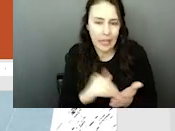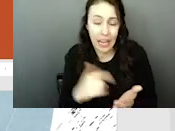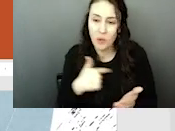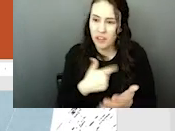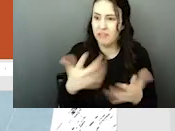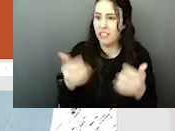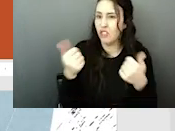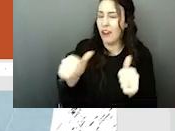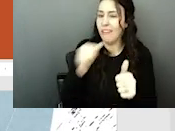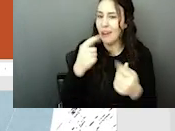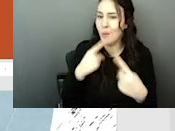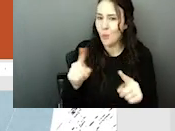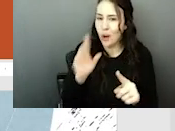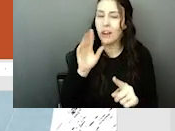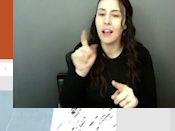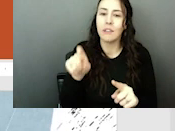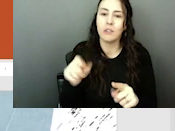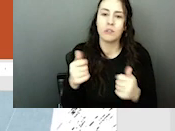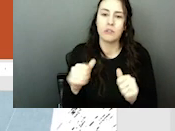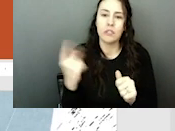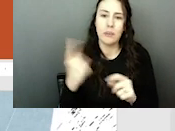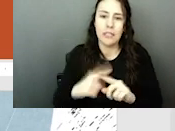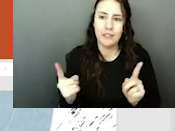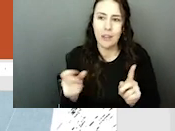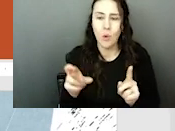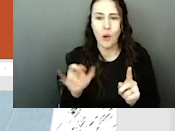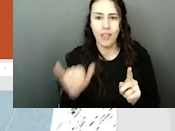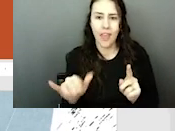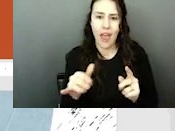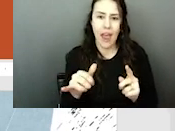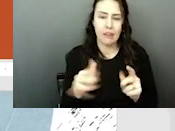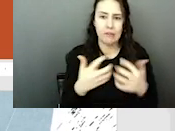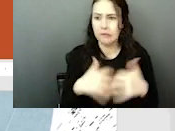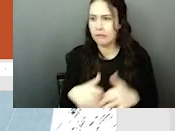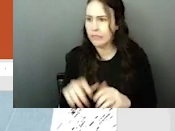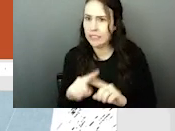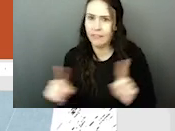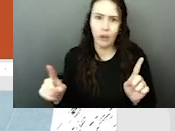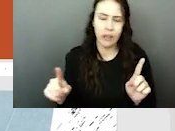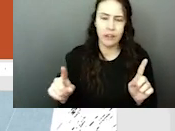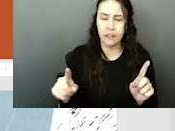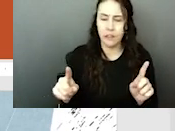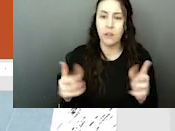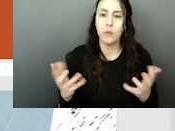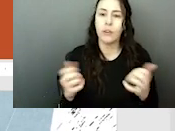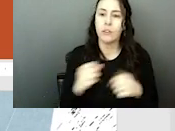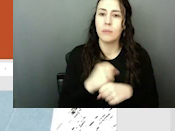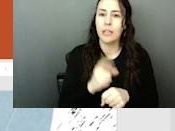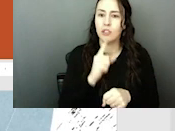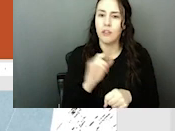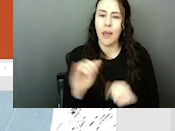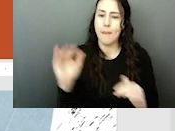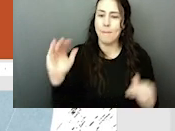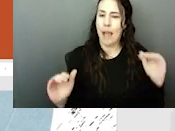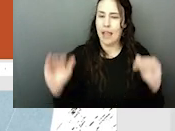something differently, or it worked differently than we anticipated. We wanted to make sure that balance between, yeah, we're